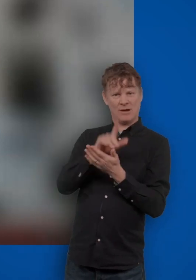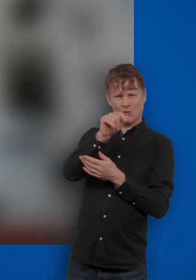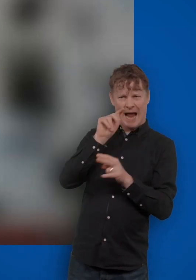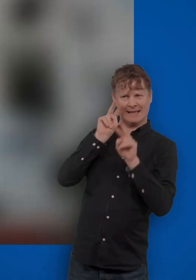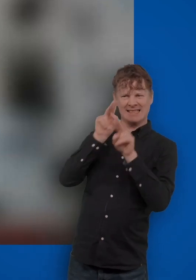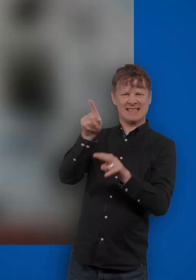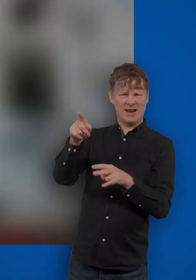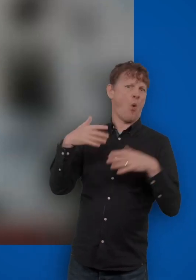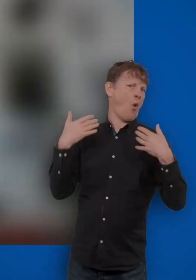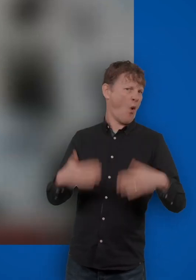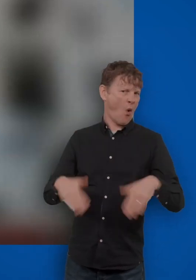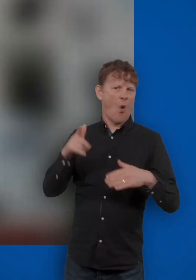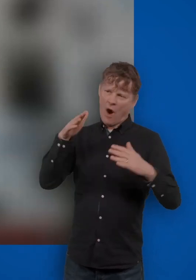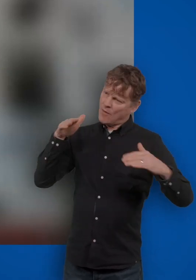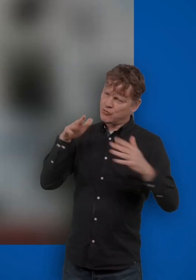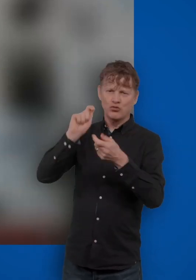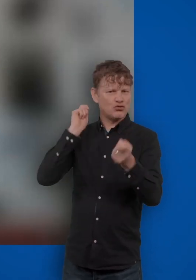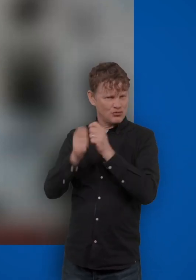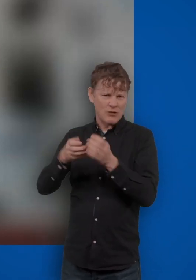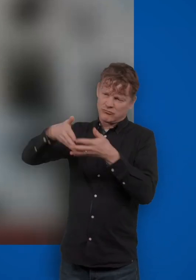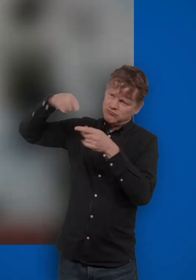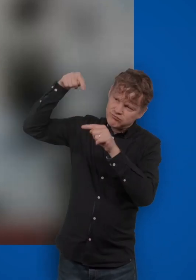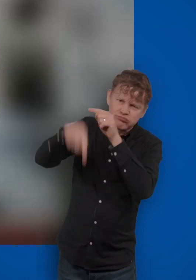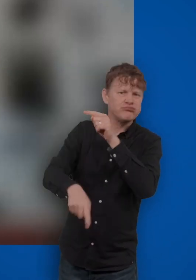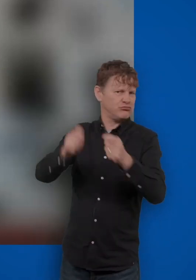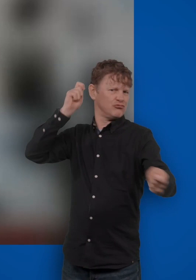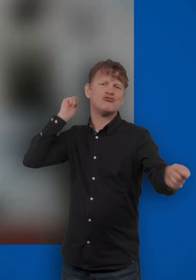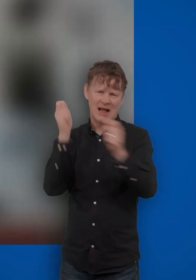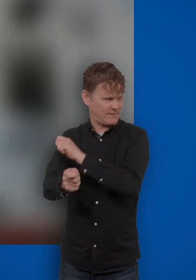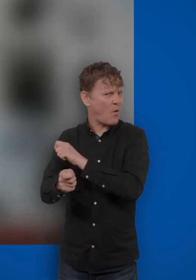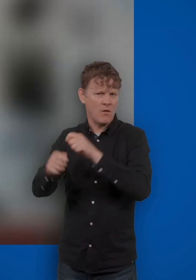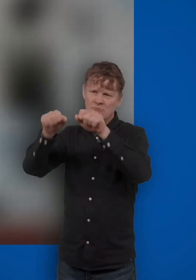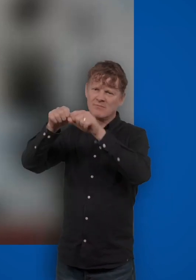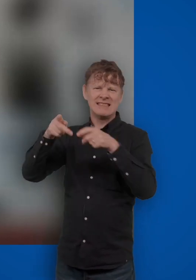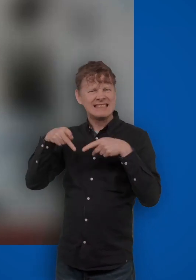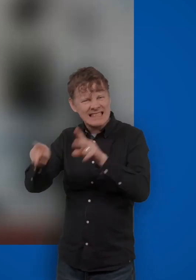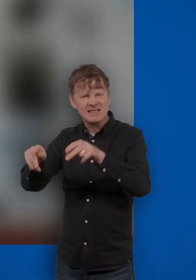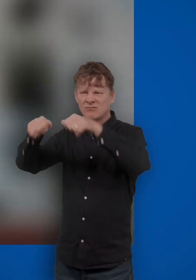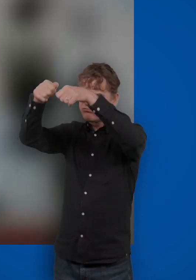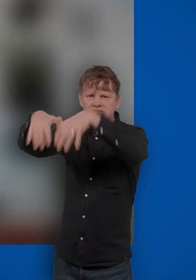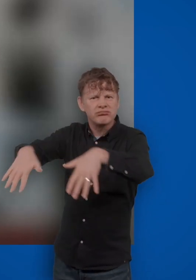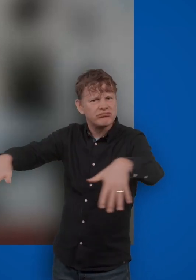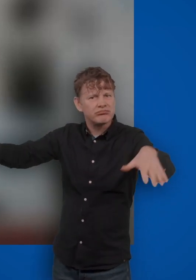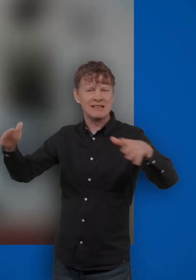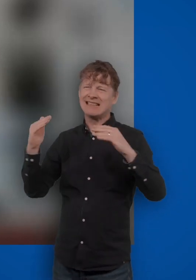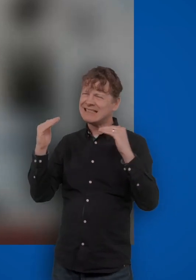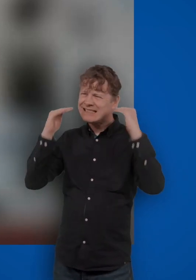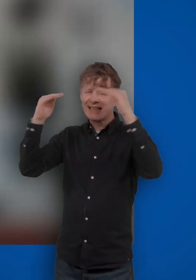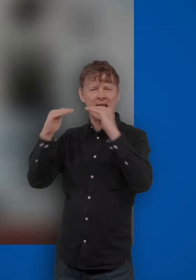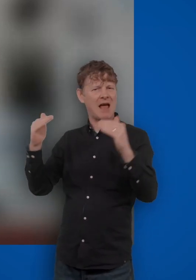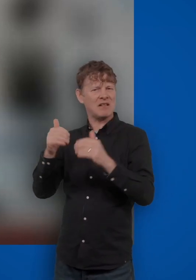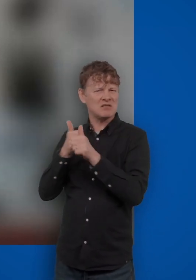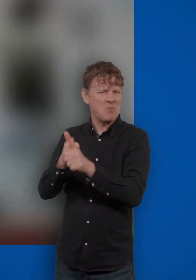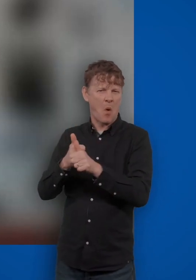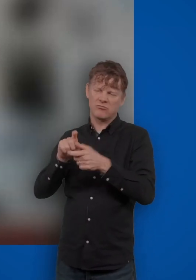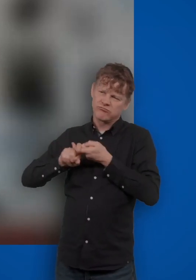to change is focused on transforming the culture and systems of the organisation. We'll be able to see sustained senior level support